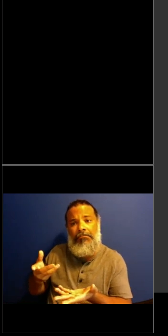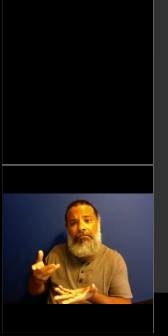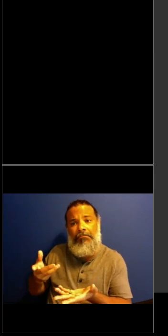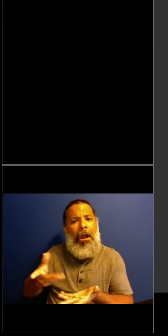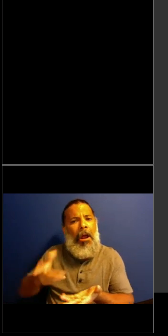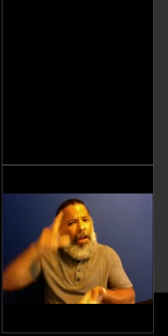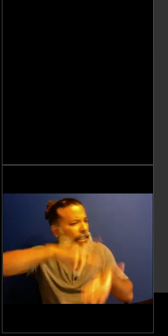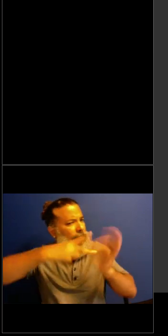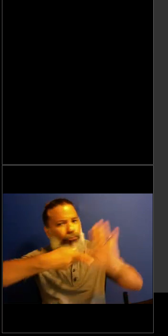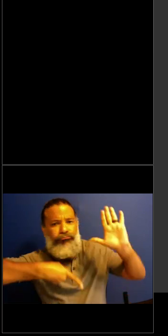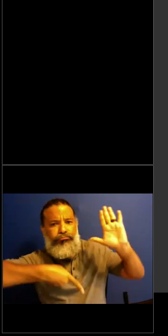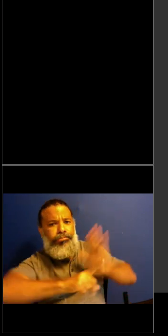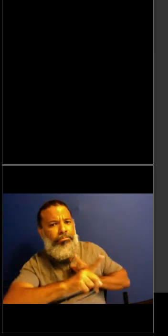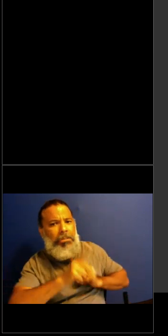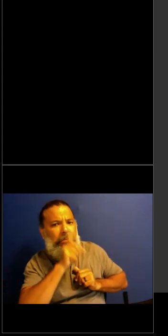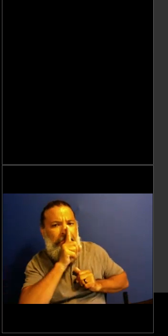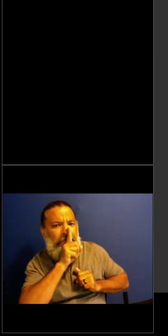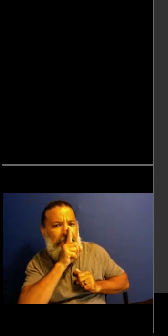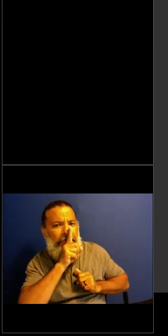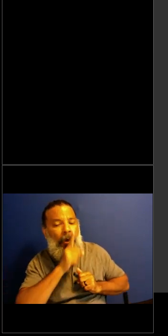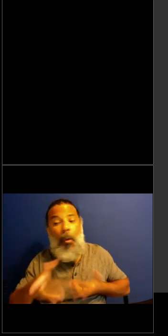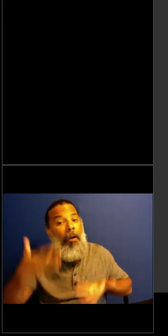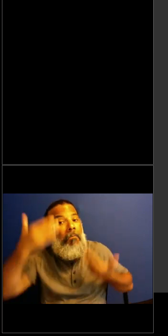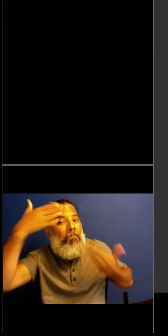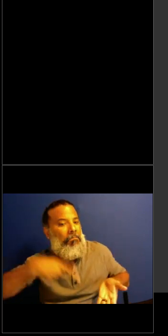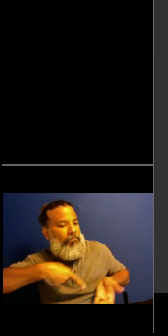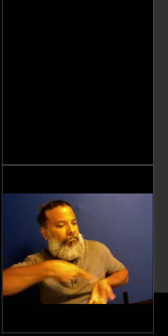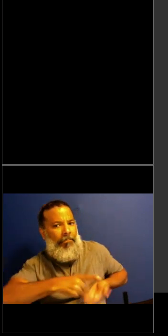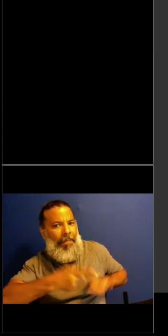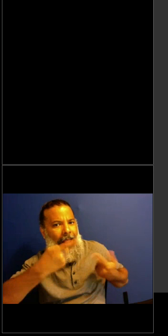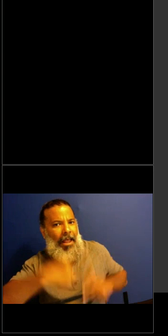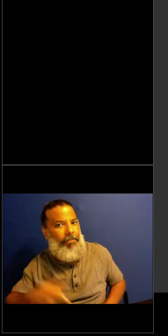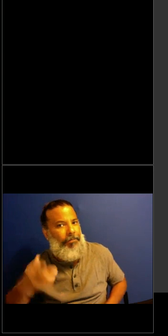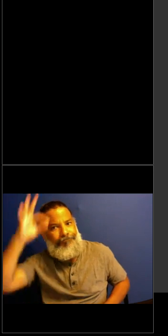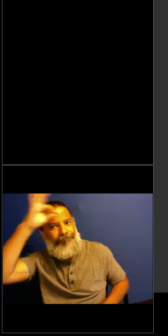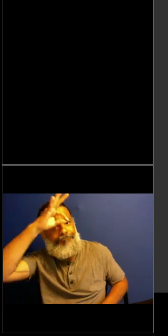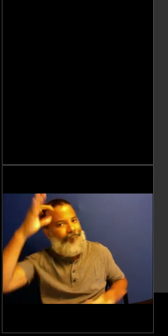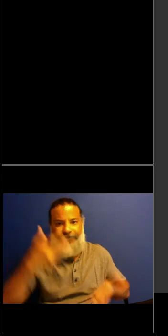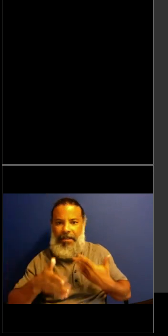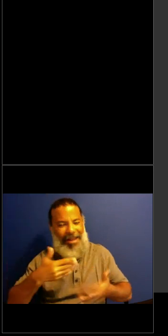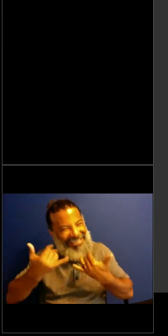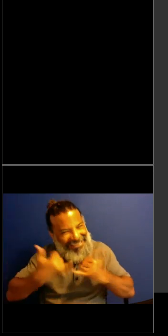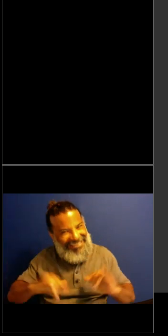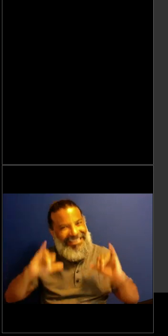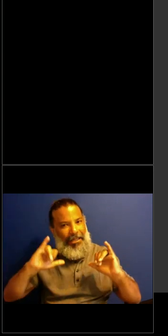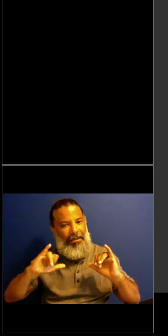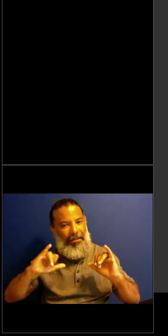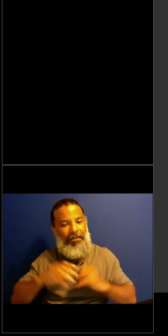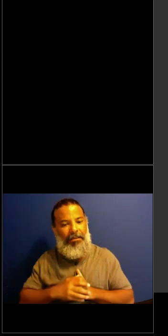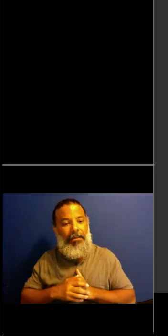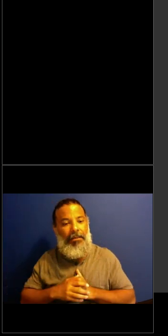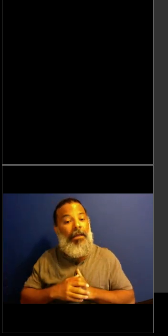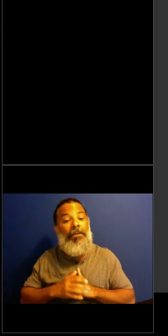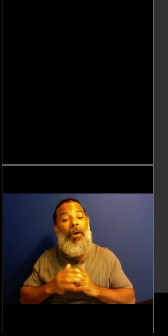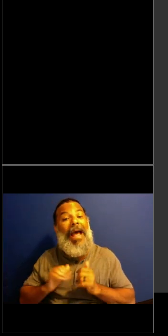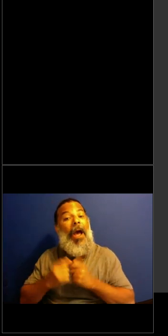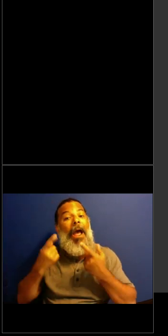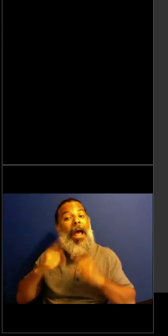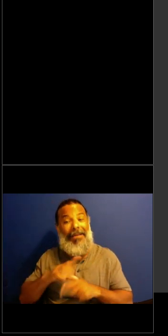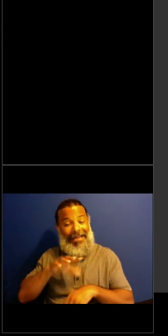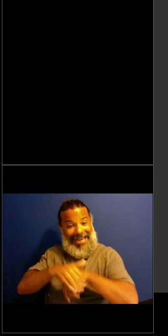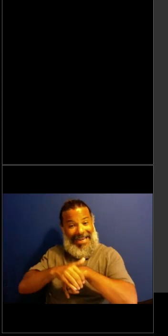intend to be harmful or is unaware of the harm that's taking place. So one of the primary ways that misgendering happens, at least in English,